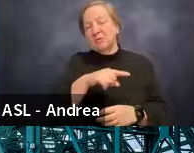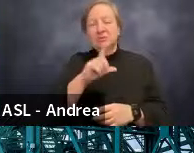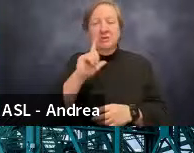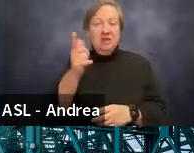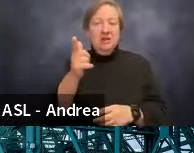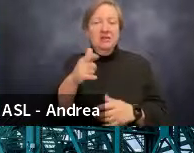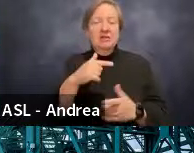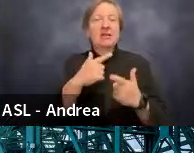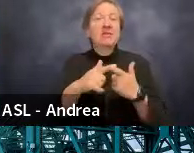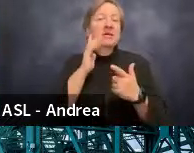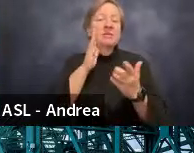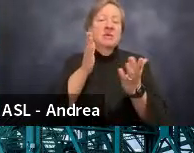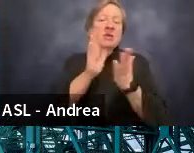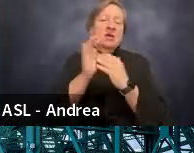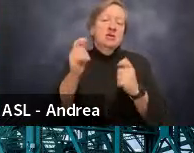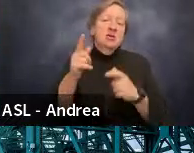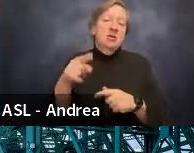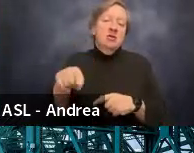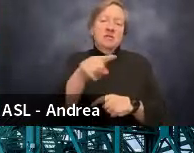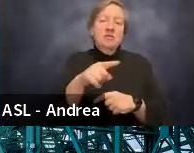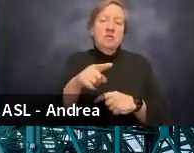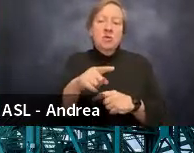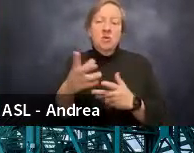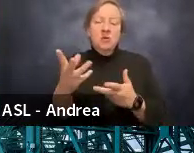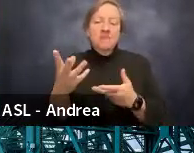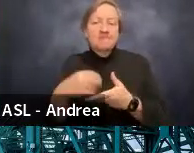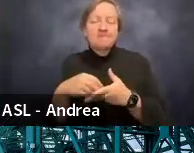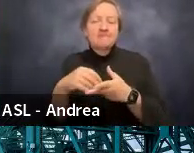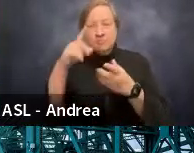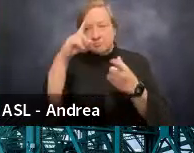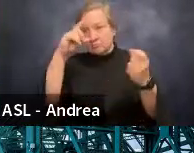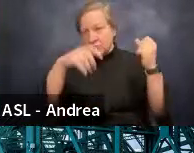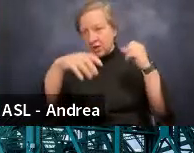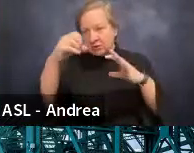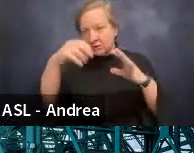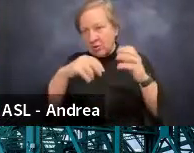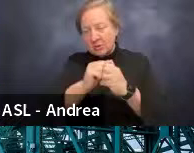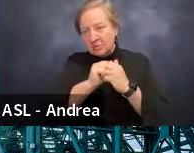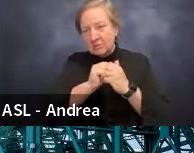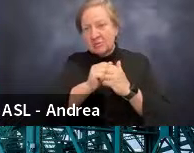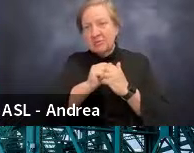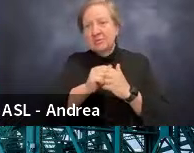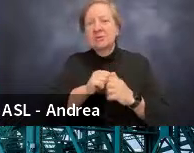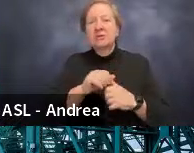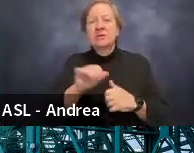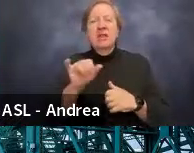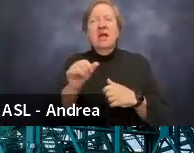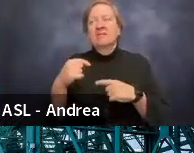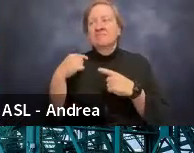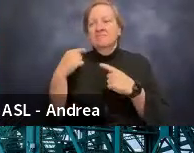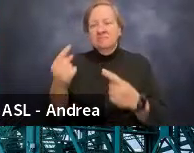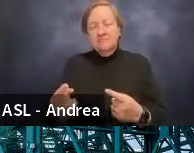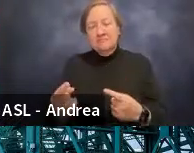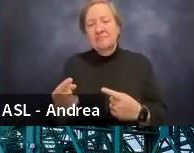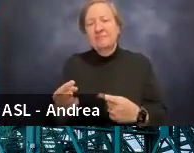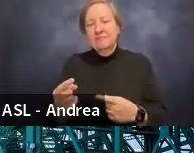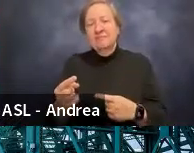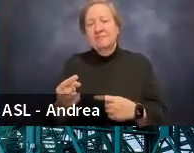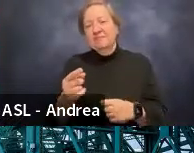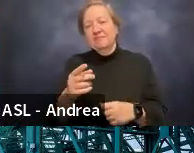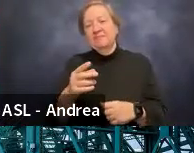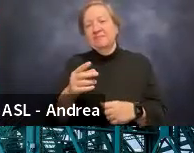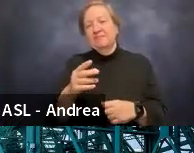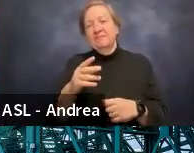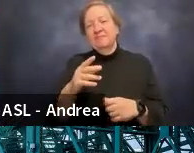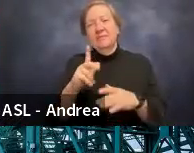ask all of you to lean in with us and do some brainstorming as we've been doing and as we kind of